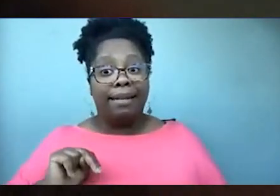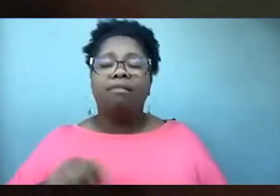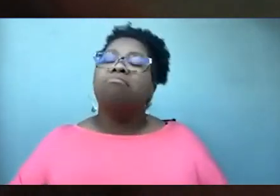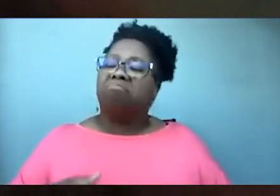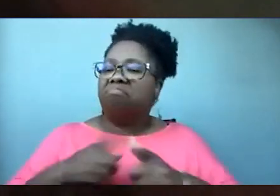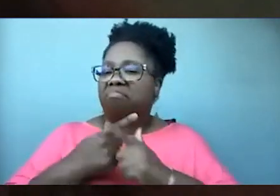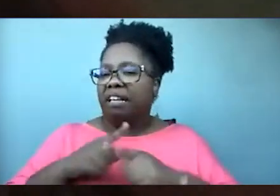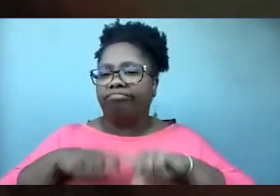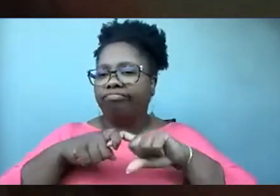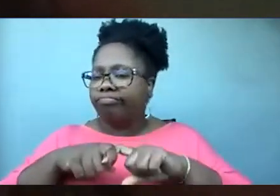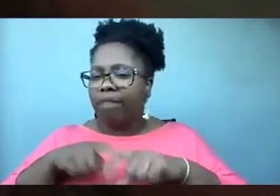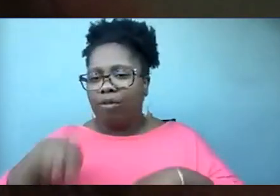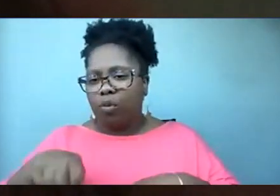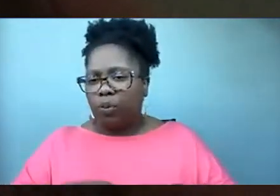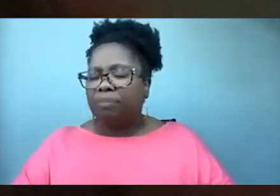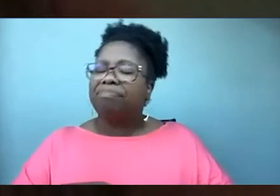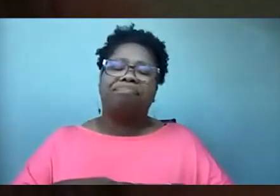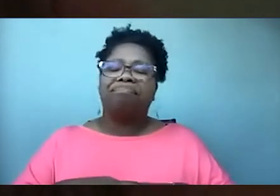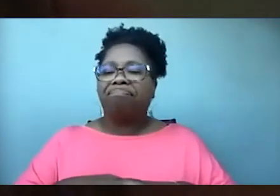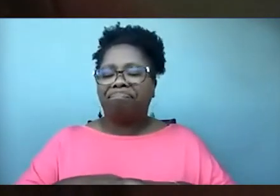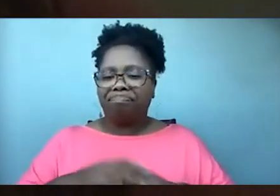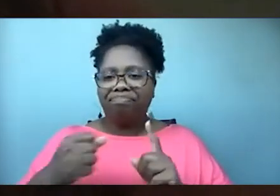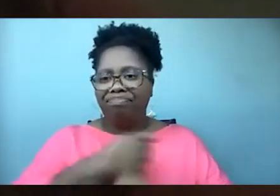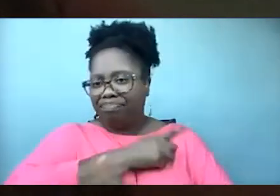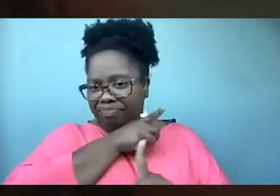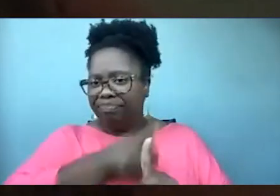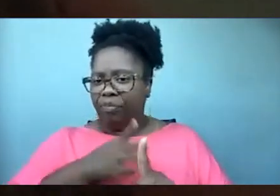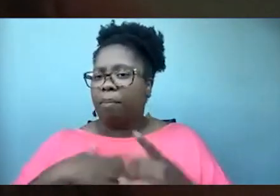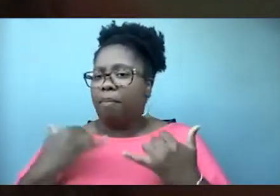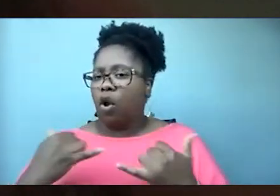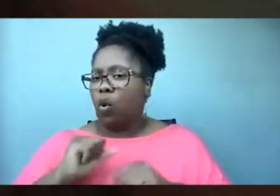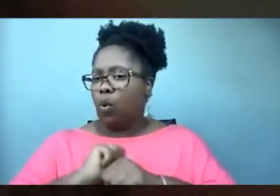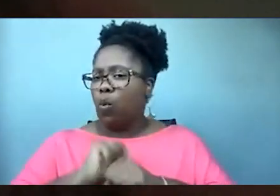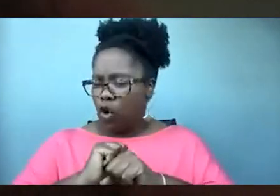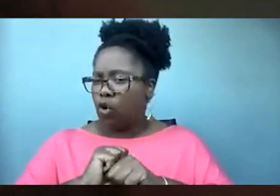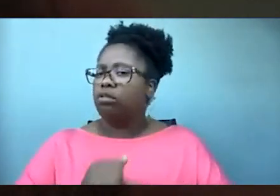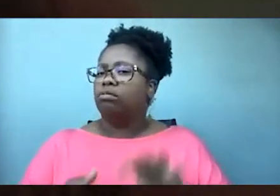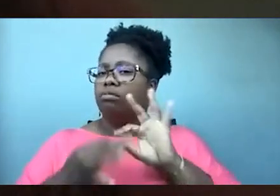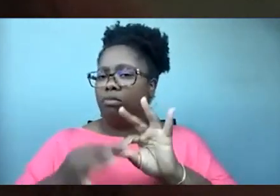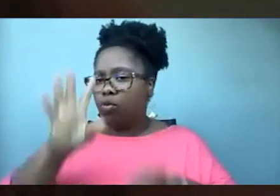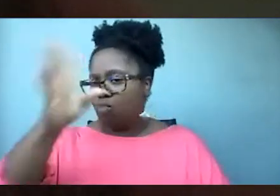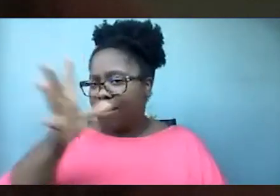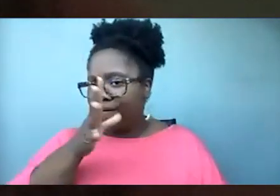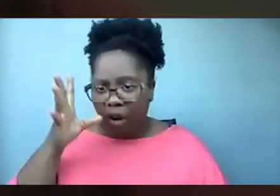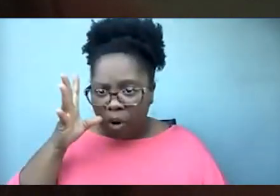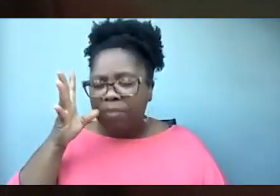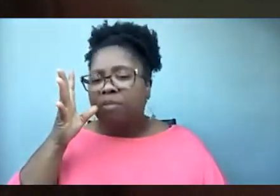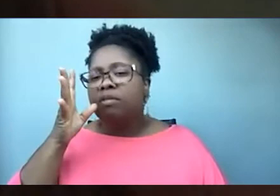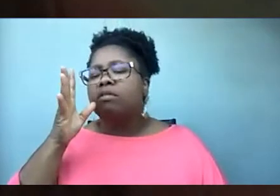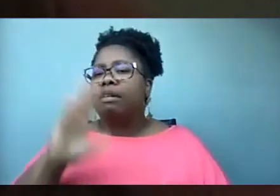creating farms in communities throughout New York City that need fresh, organically grown